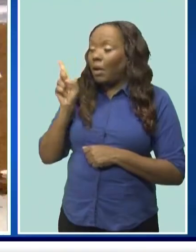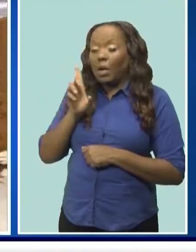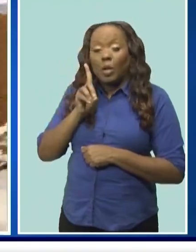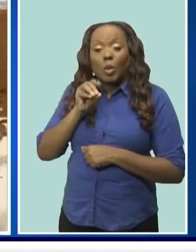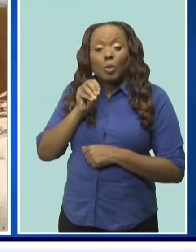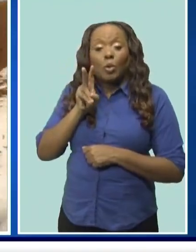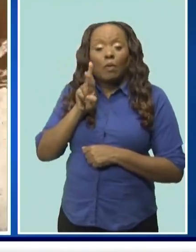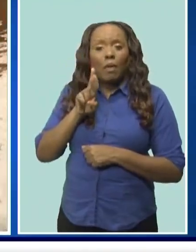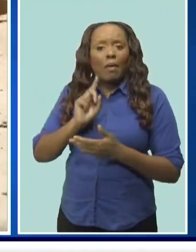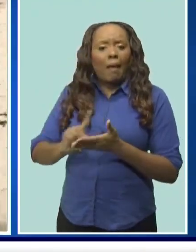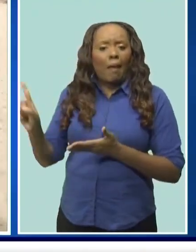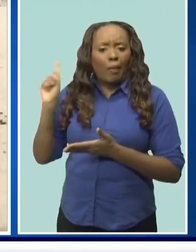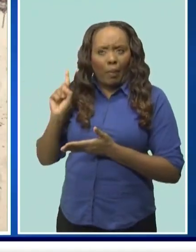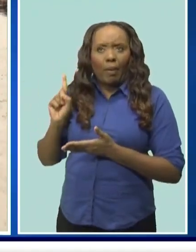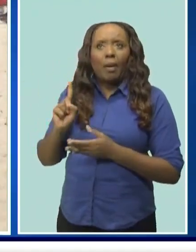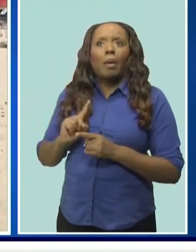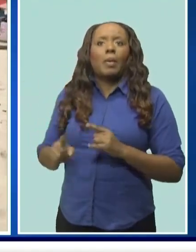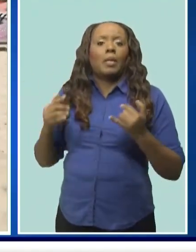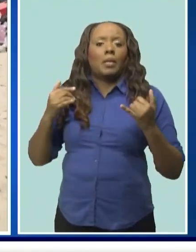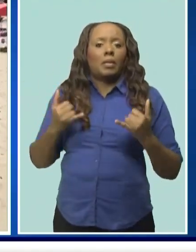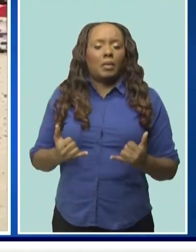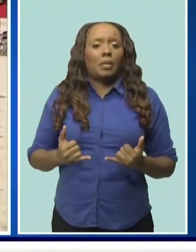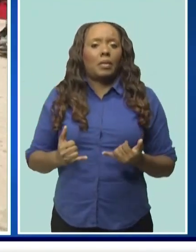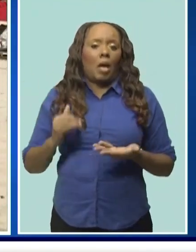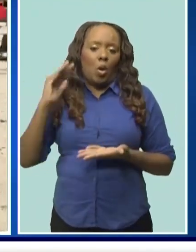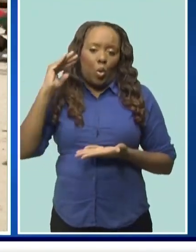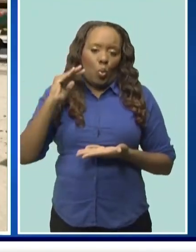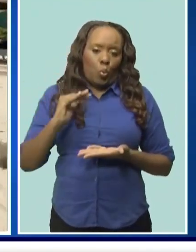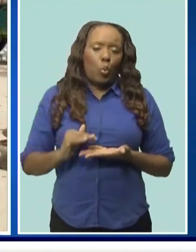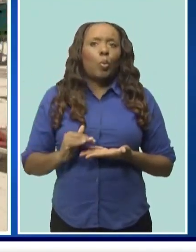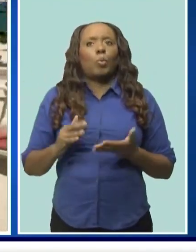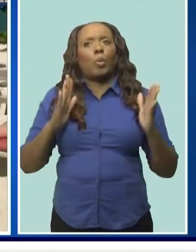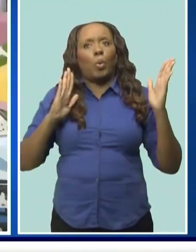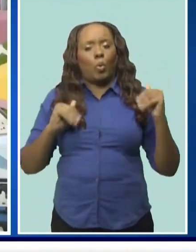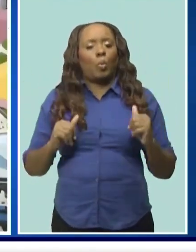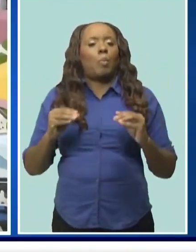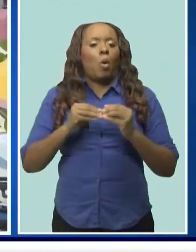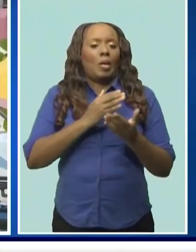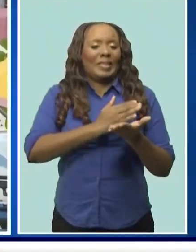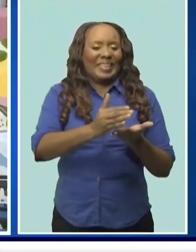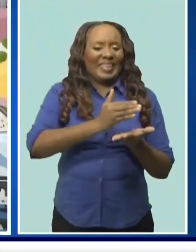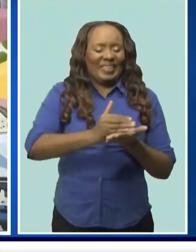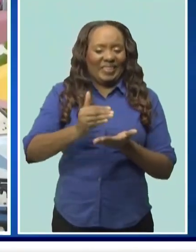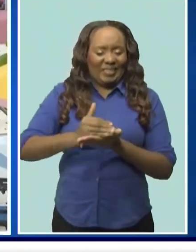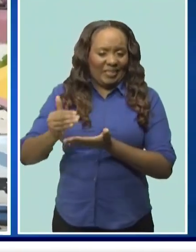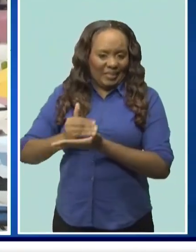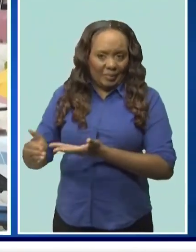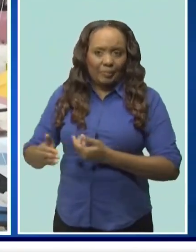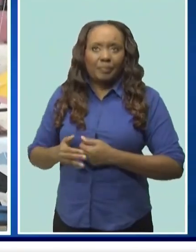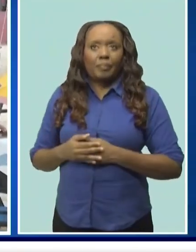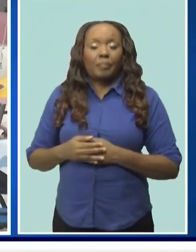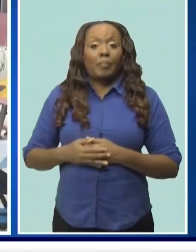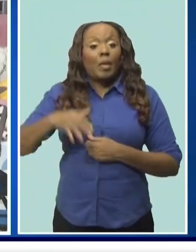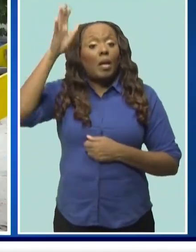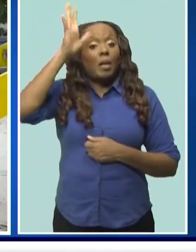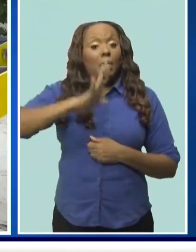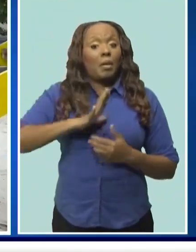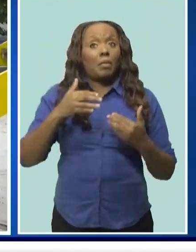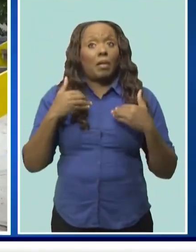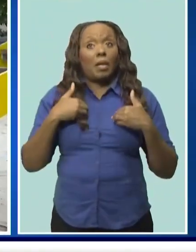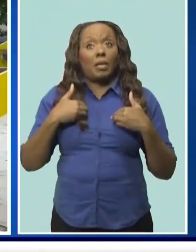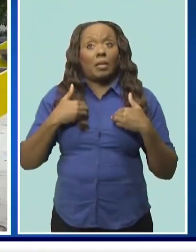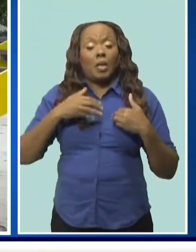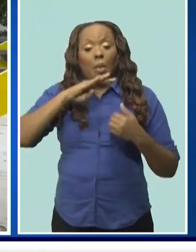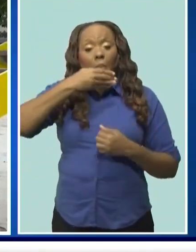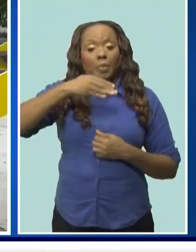from last week's influx will soon be carried away or cleaned up. Beach chair operator Ricky Pinder says the seaweed